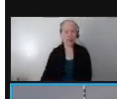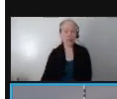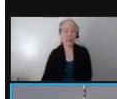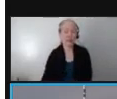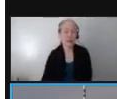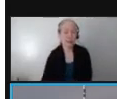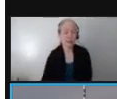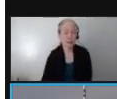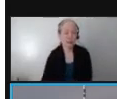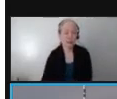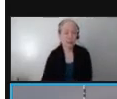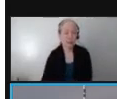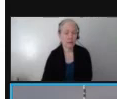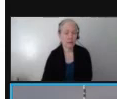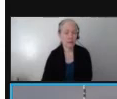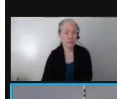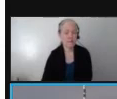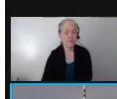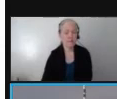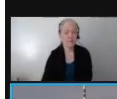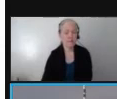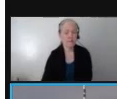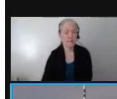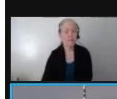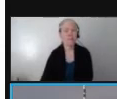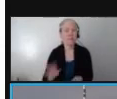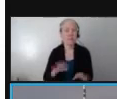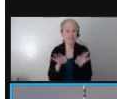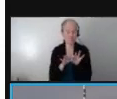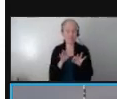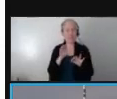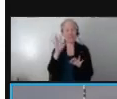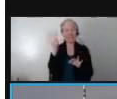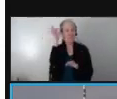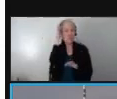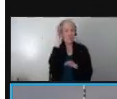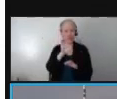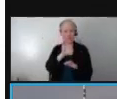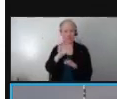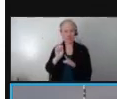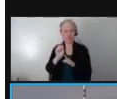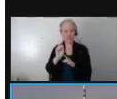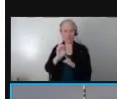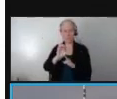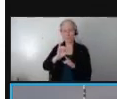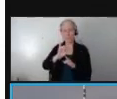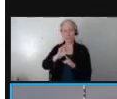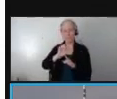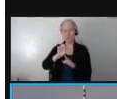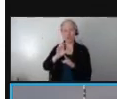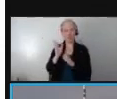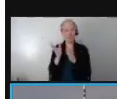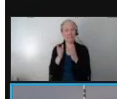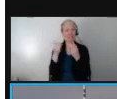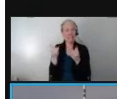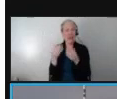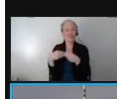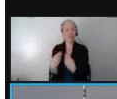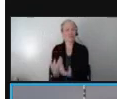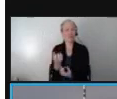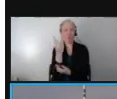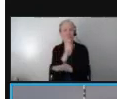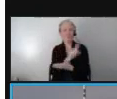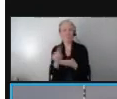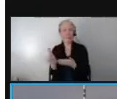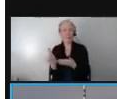federal civil servants, you get 12 weeks of paid parental leave, which I think is amazing. And we have private areas